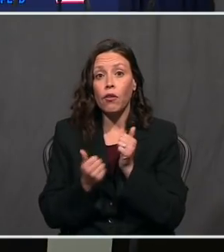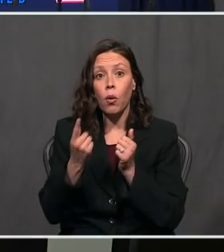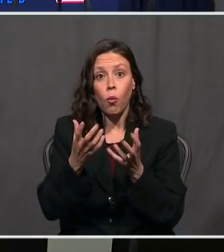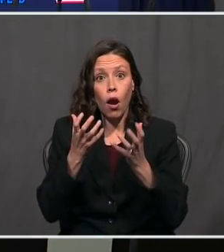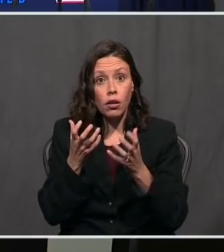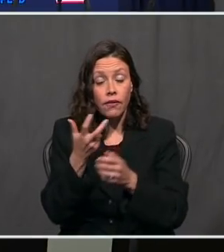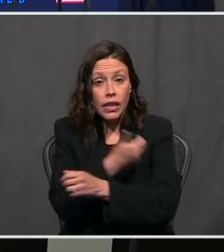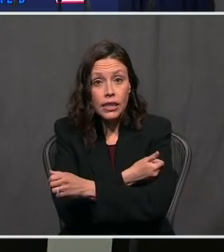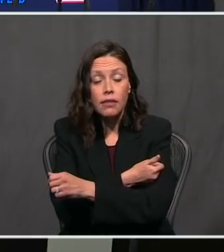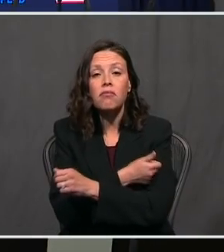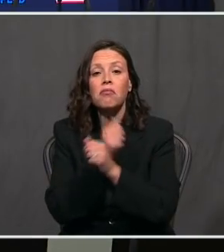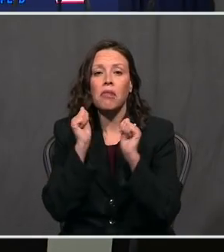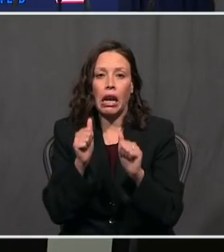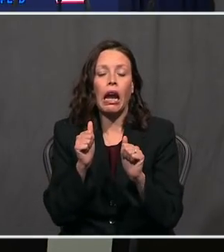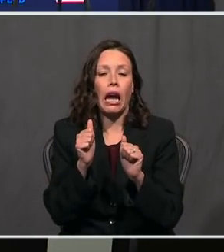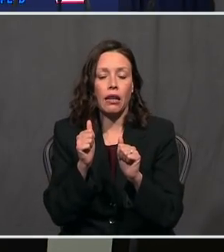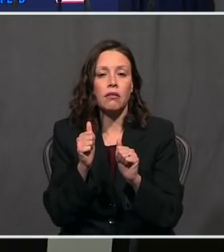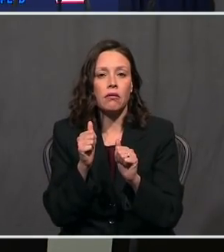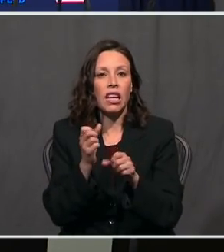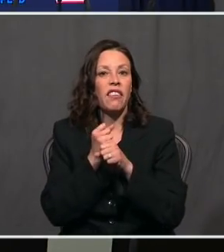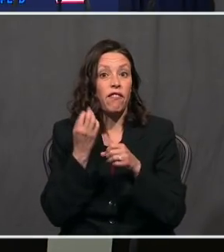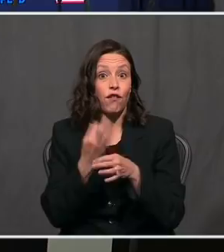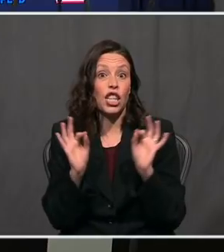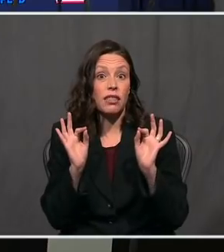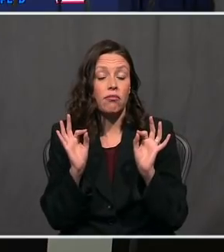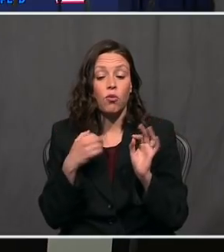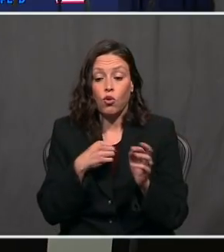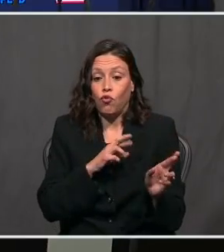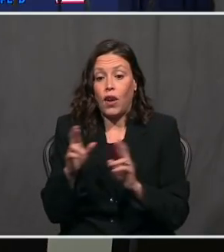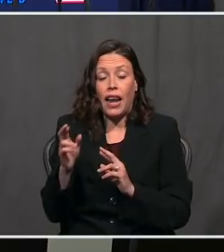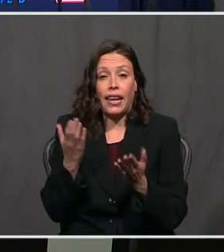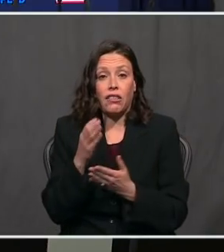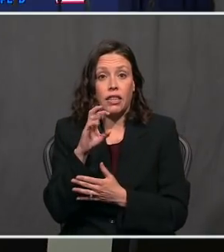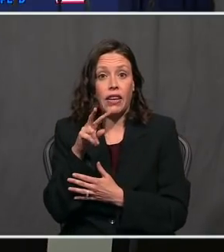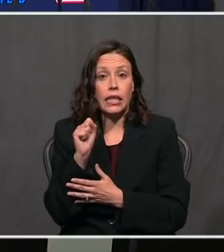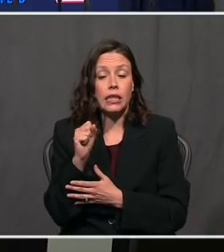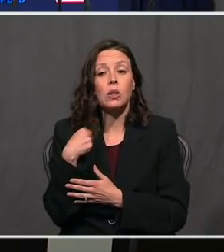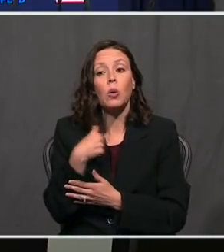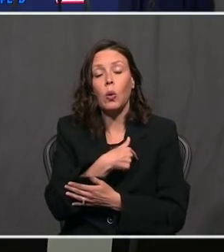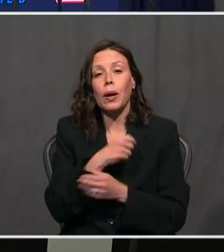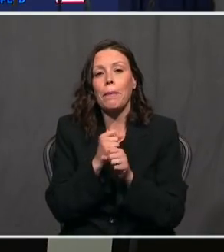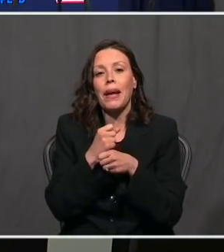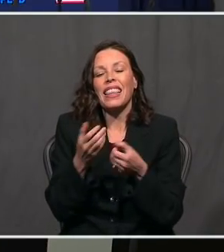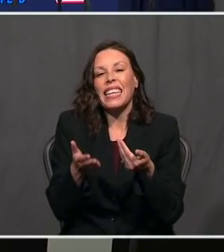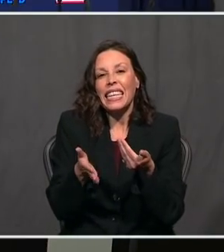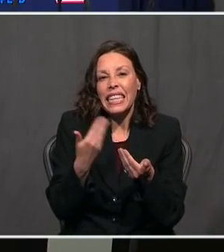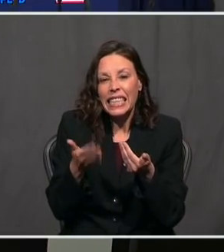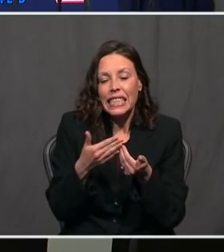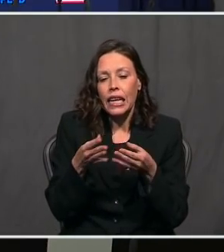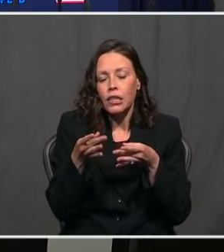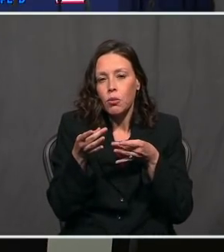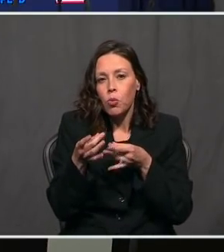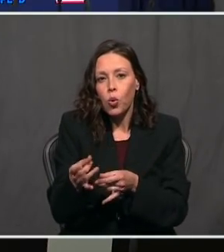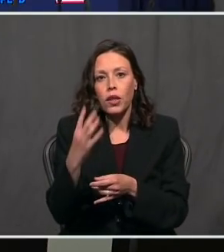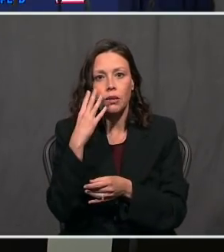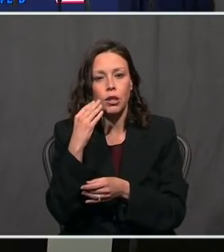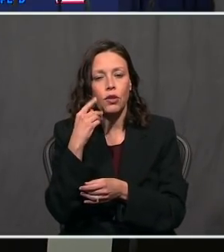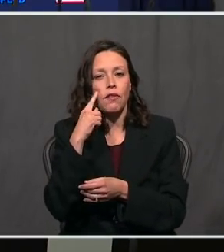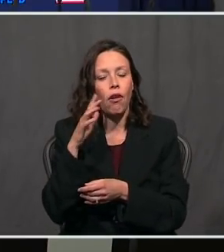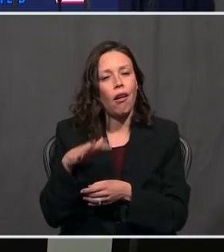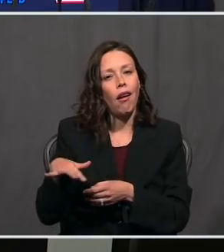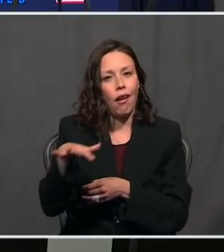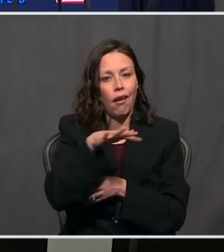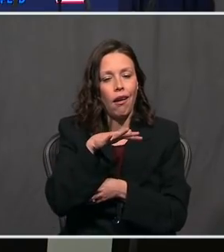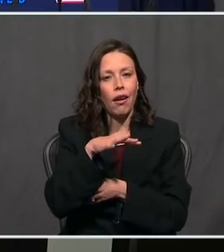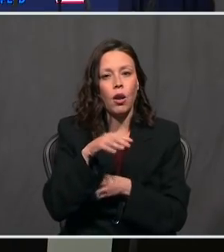wants a vaccine should be able to get it. Then we're ready to go with CVS. So we think we've made a very easy, seamless experience. There's